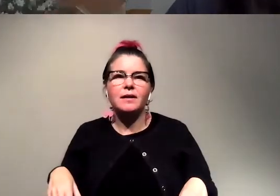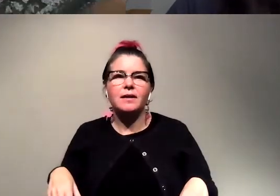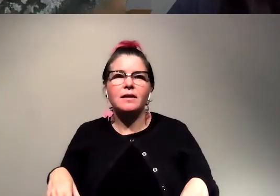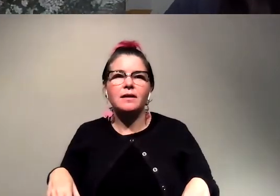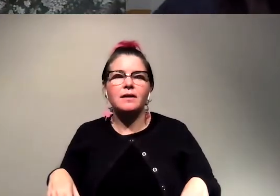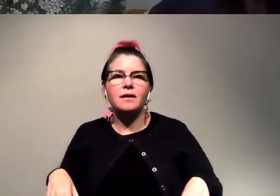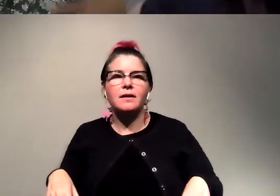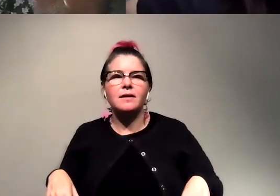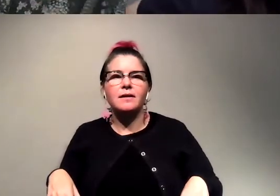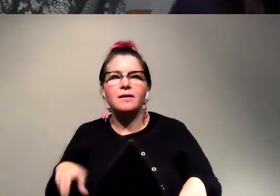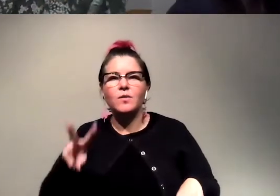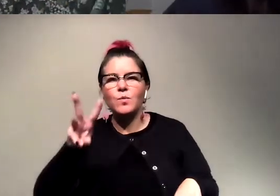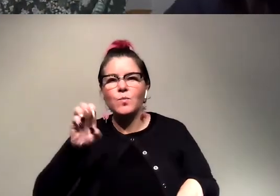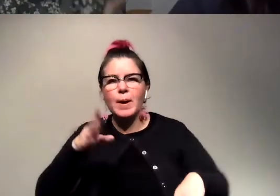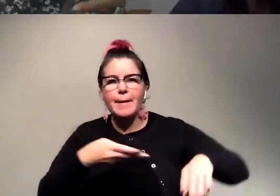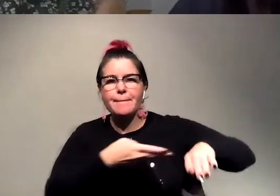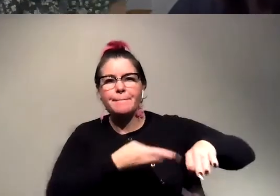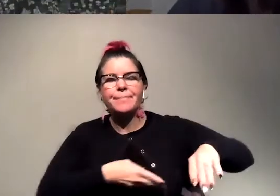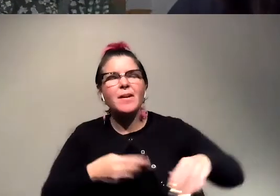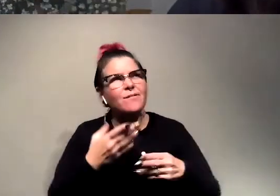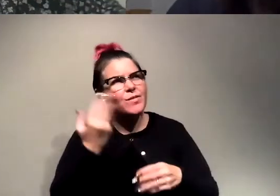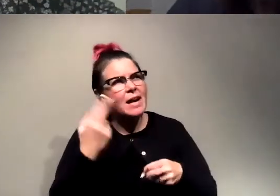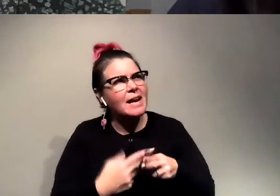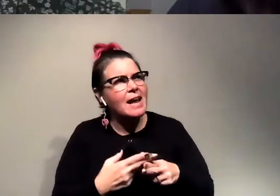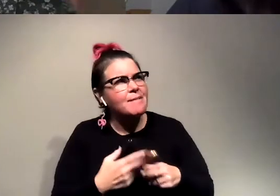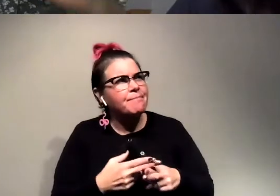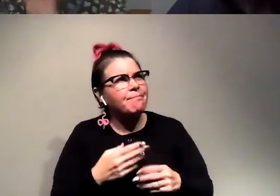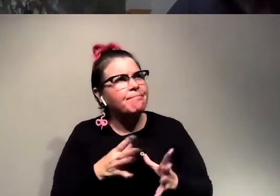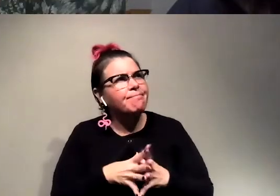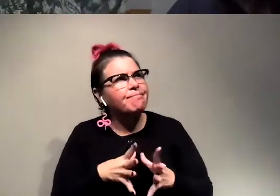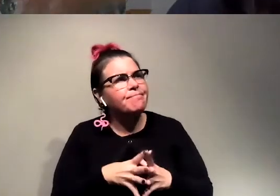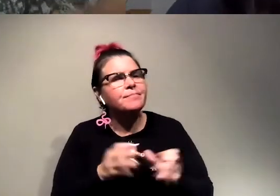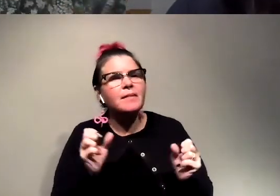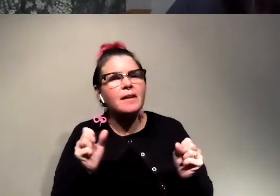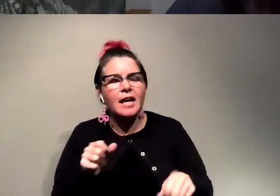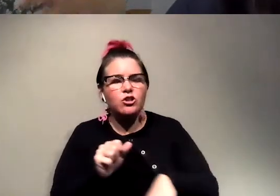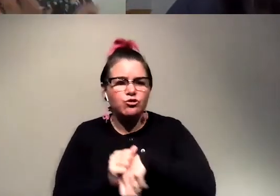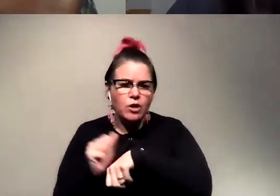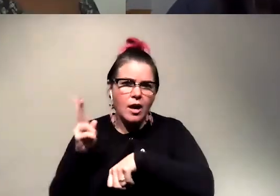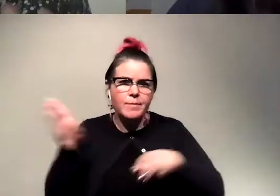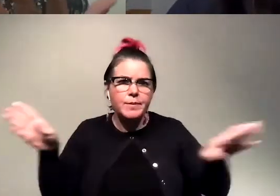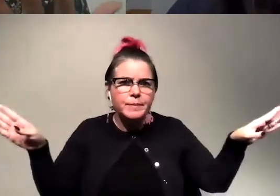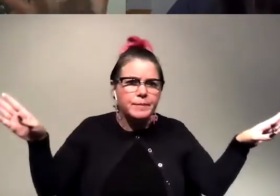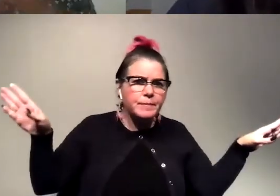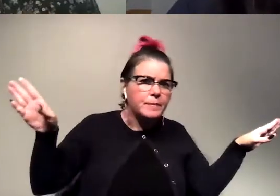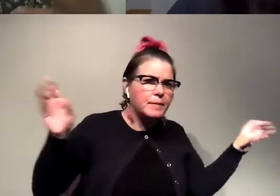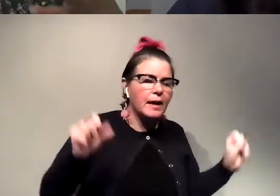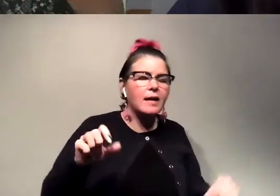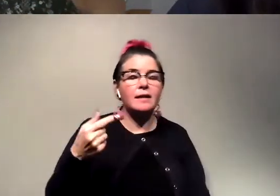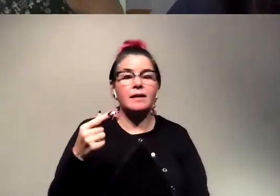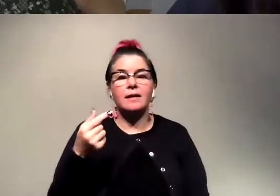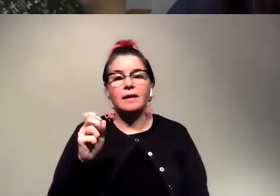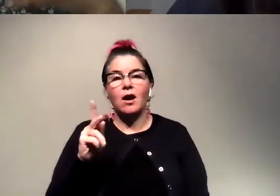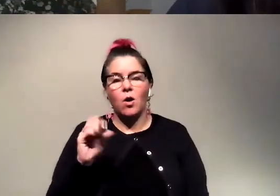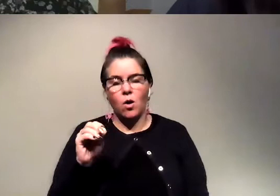like webbed appendages. I keep forgetting the name of it, but they can like jump out of a tree and glide. There's geckos that can do that